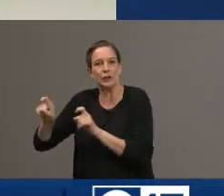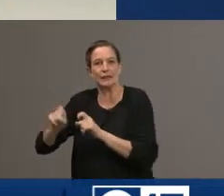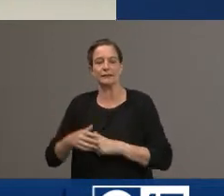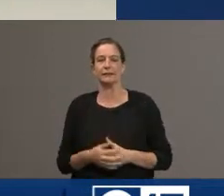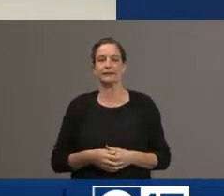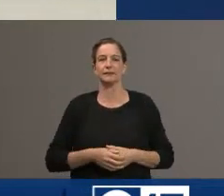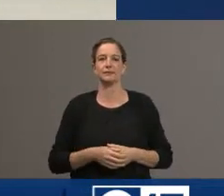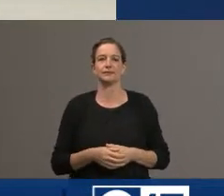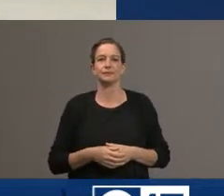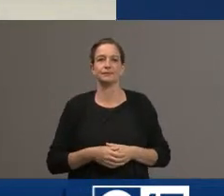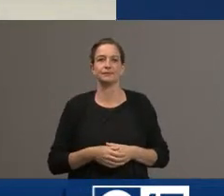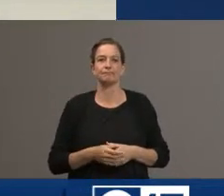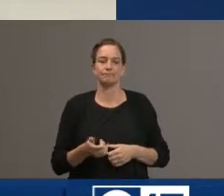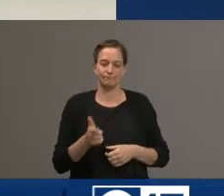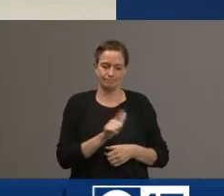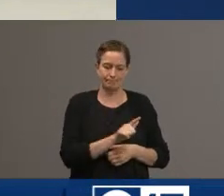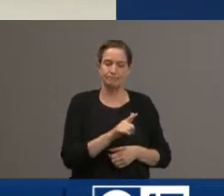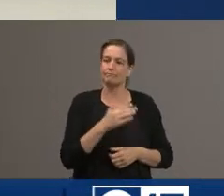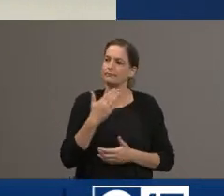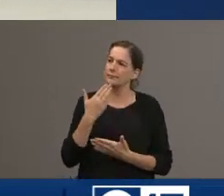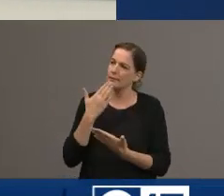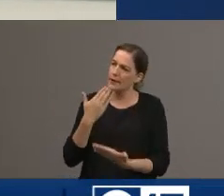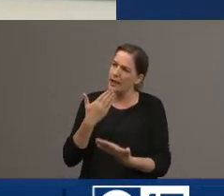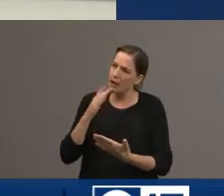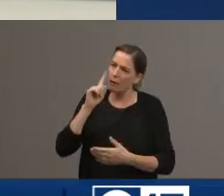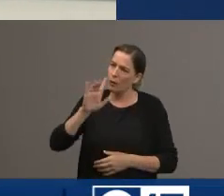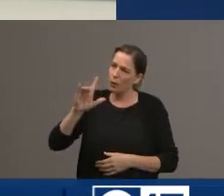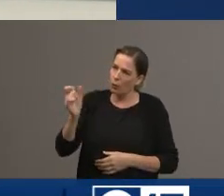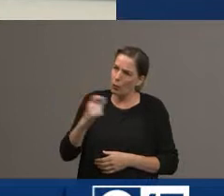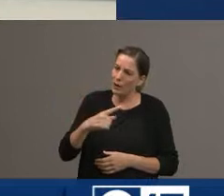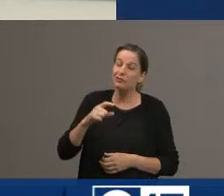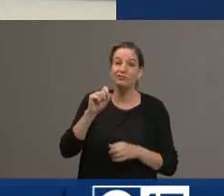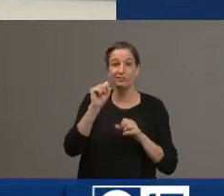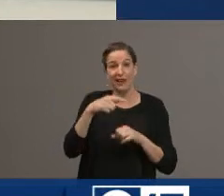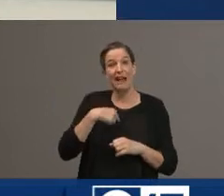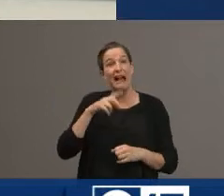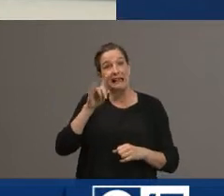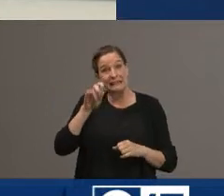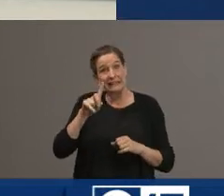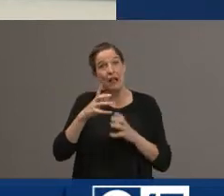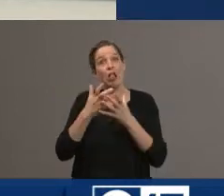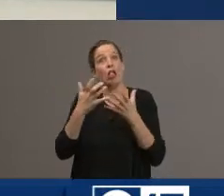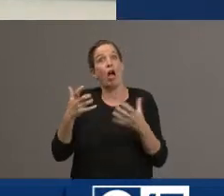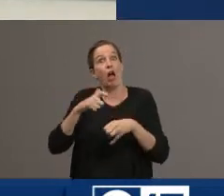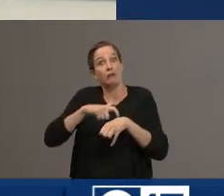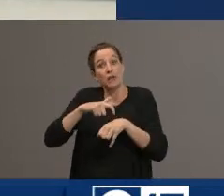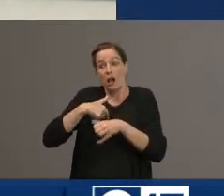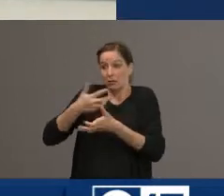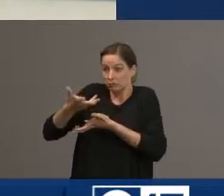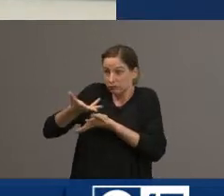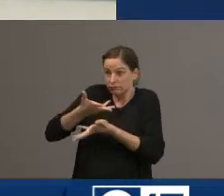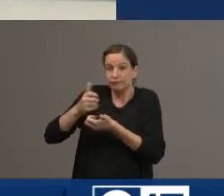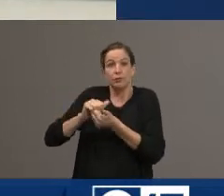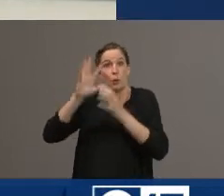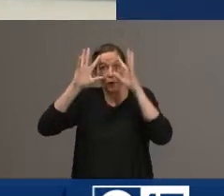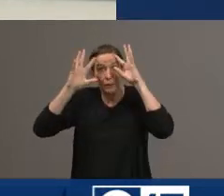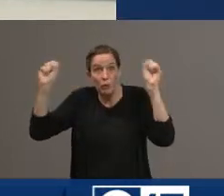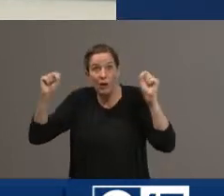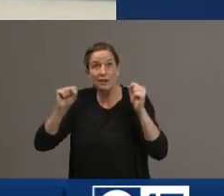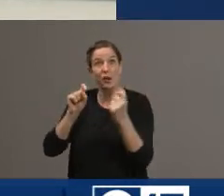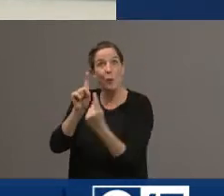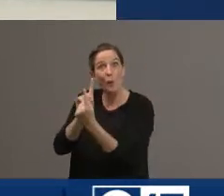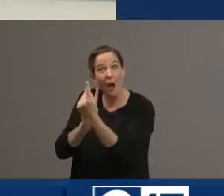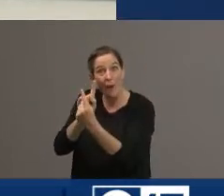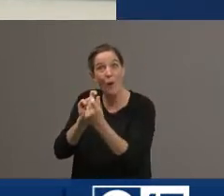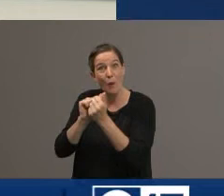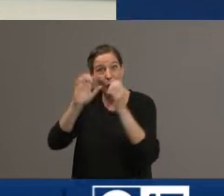to spend a lot of time with the president this past week and some one-on-one time. So,